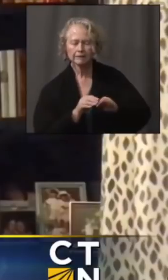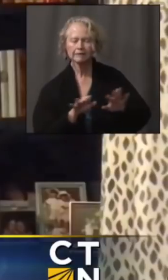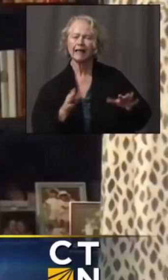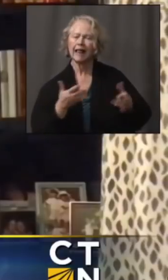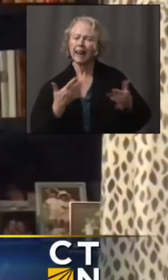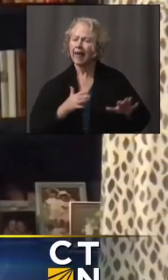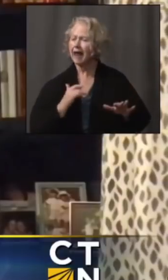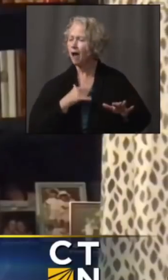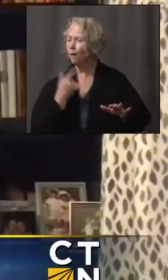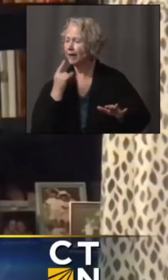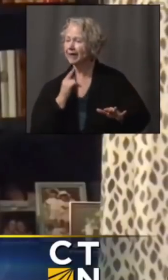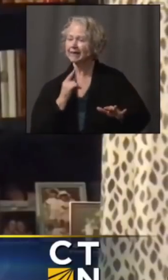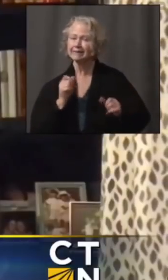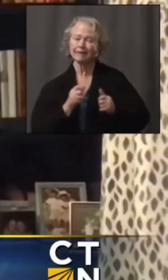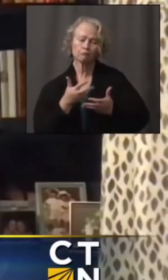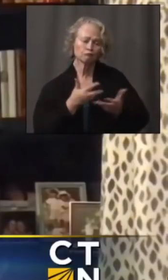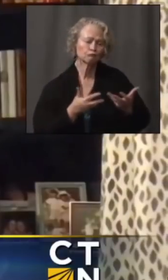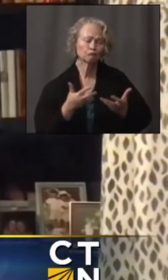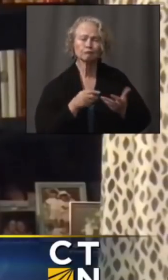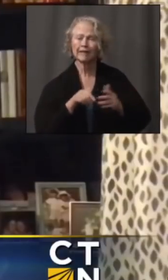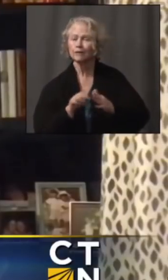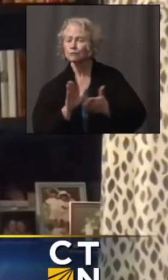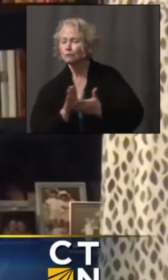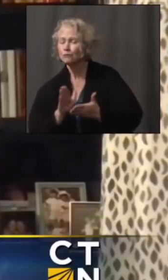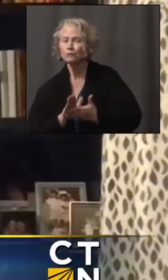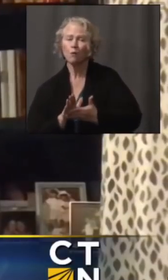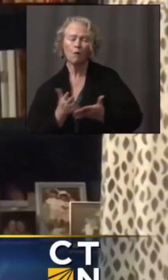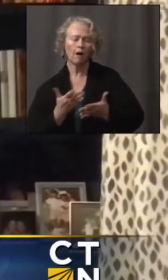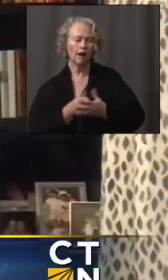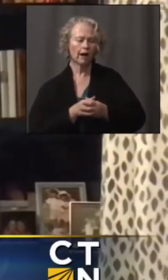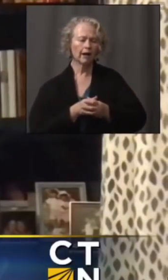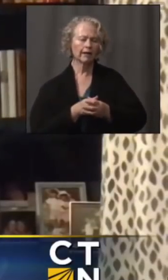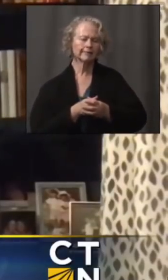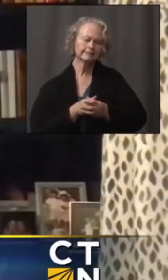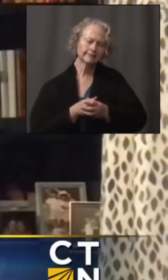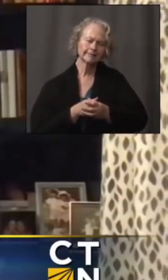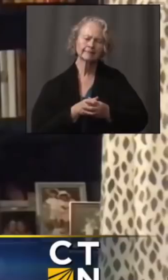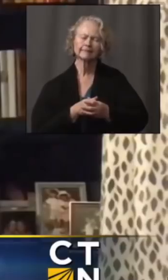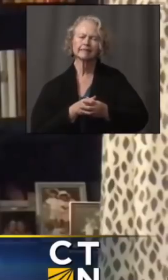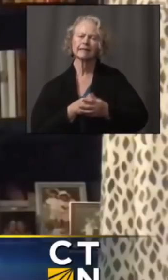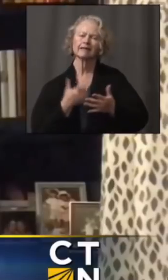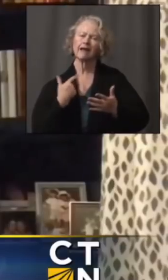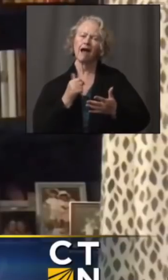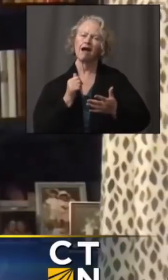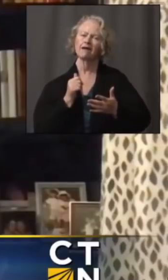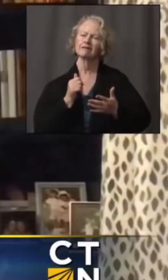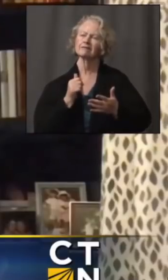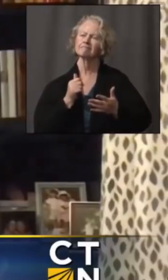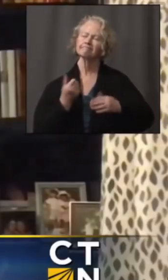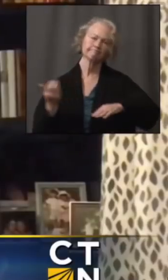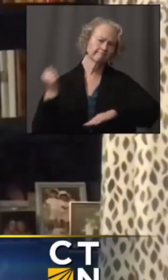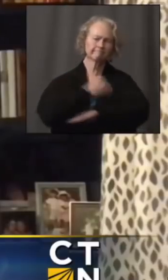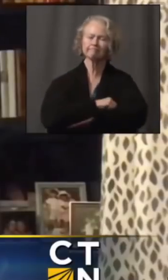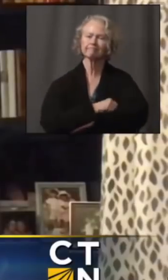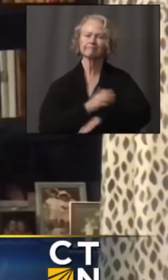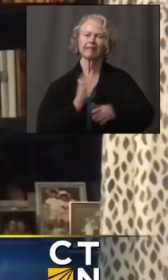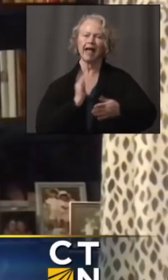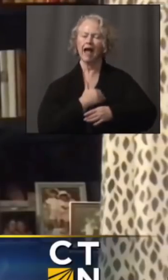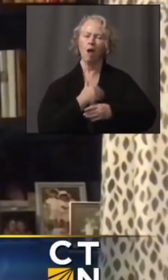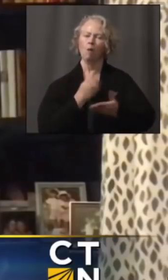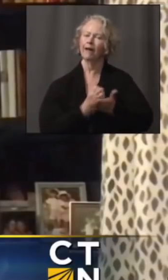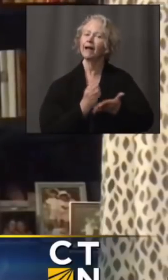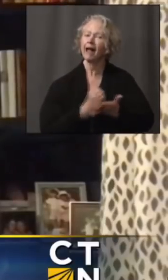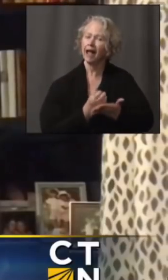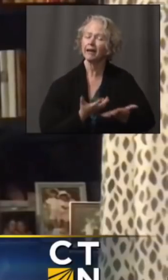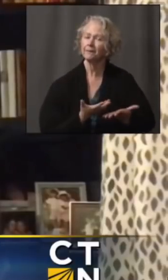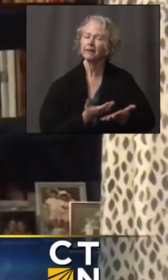kids to continue to have the social and emotional learning going forward, and to not totally discontinue our economy in a dramatic